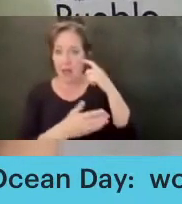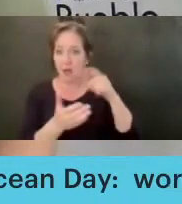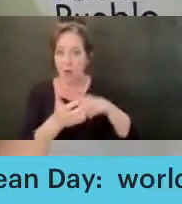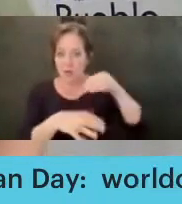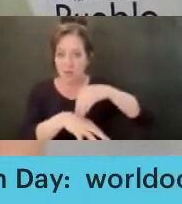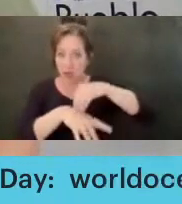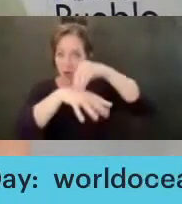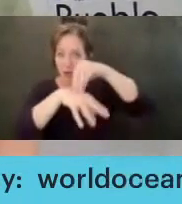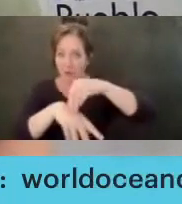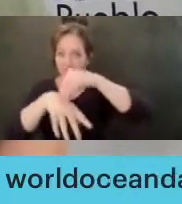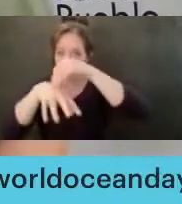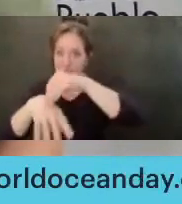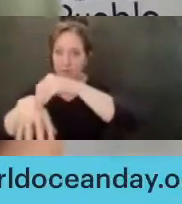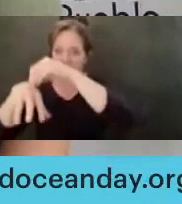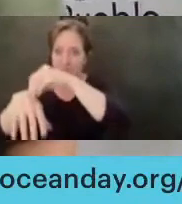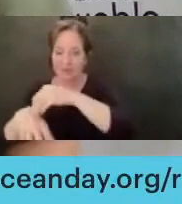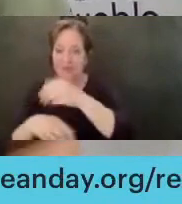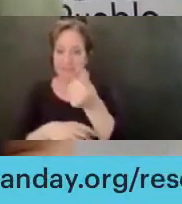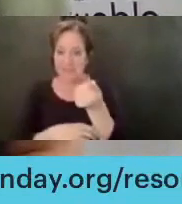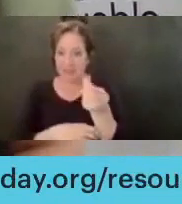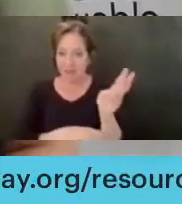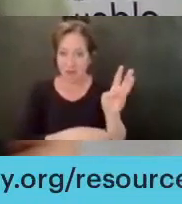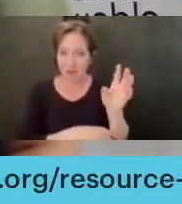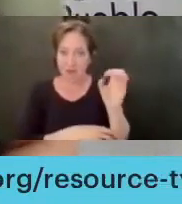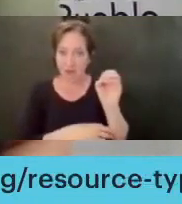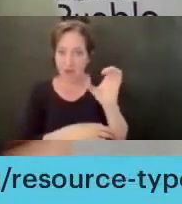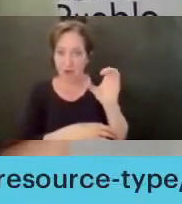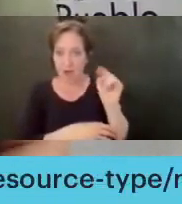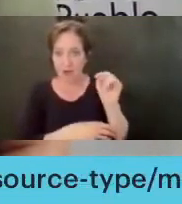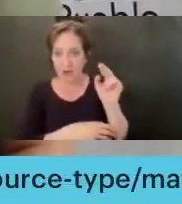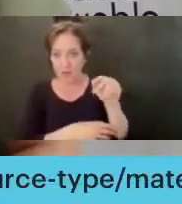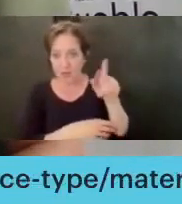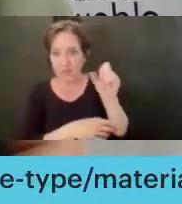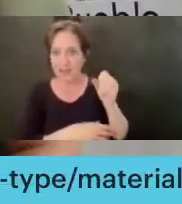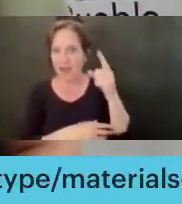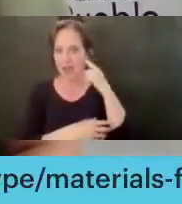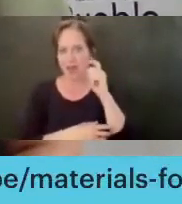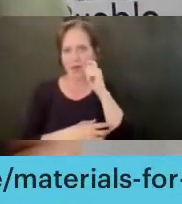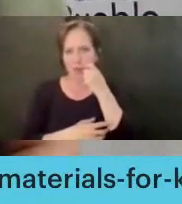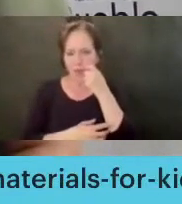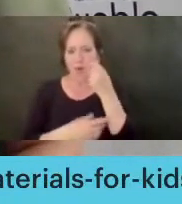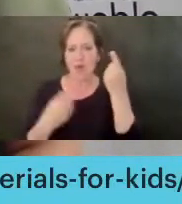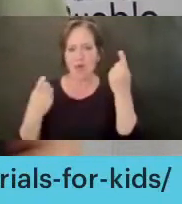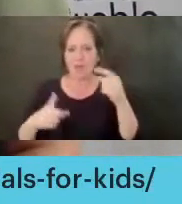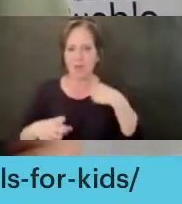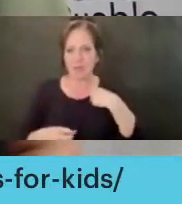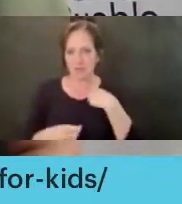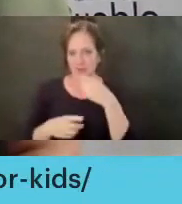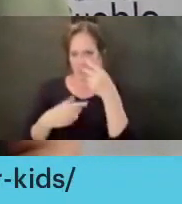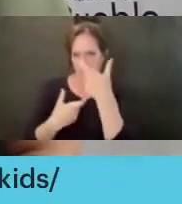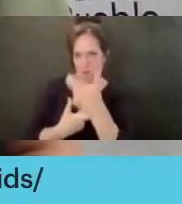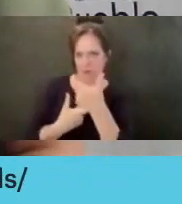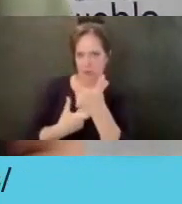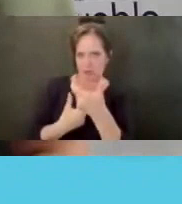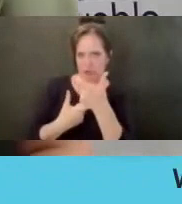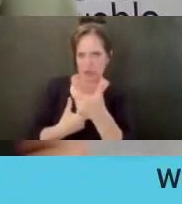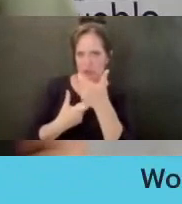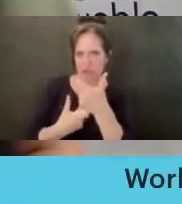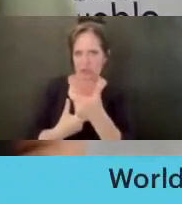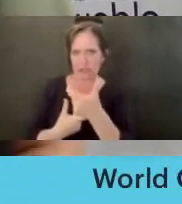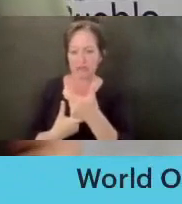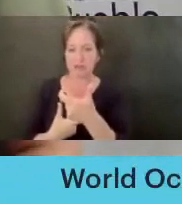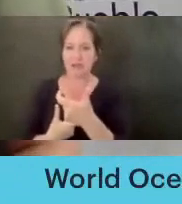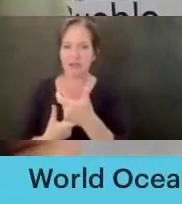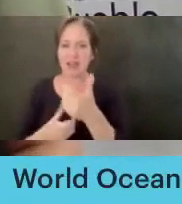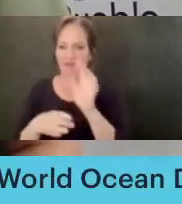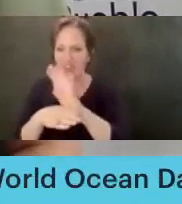octopuses, and those guys were really, really cool. And then I watched a video called My Octopus Teacher, and I was